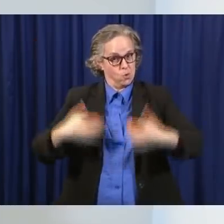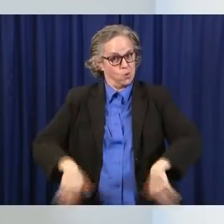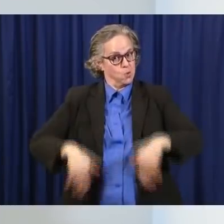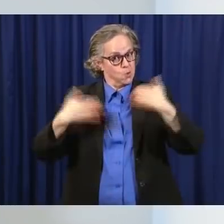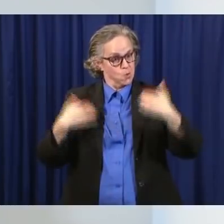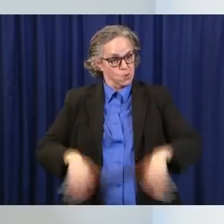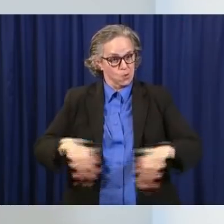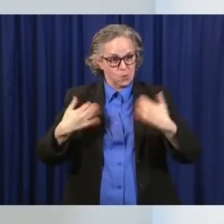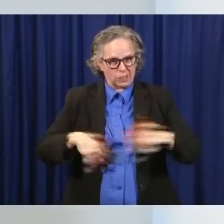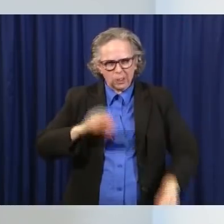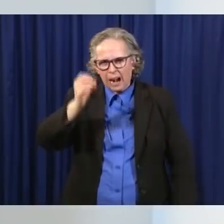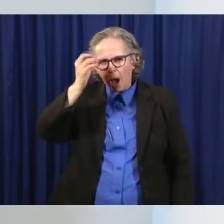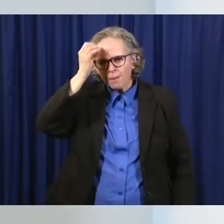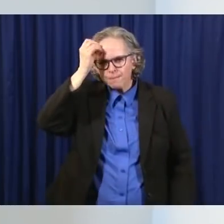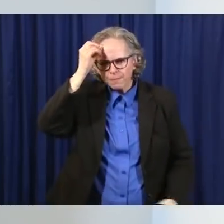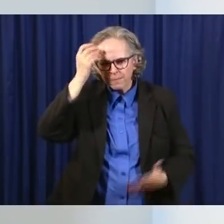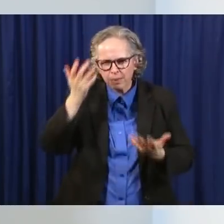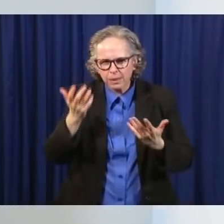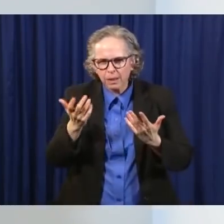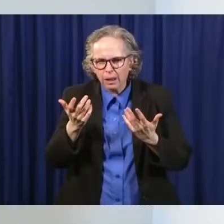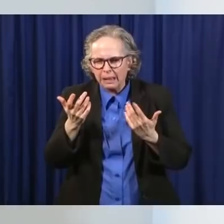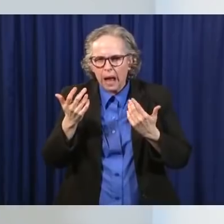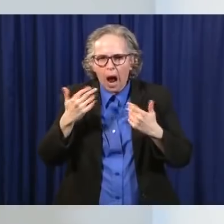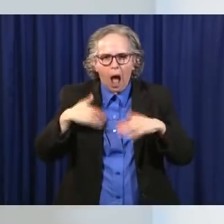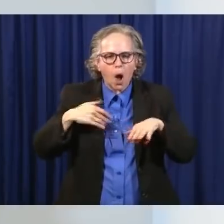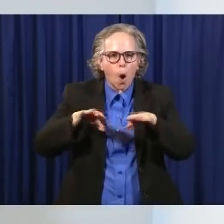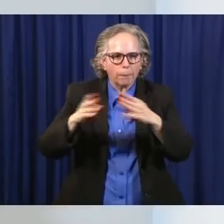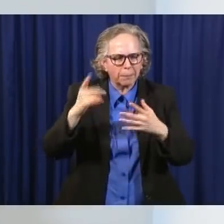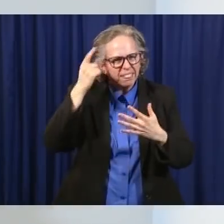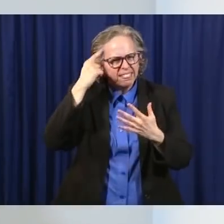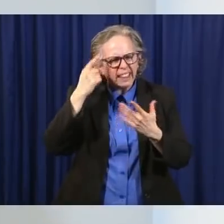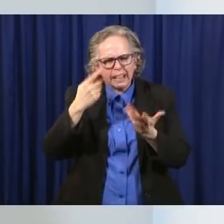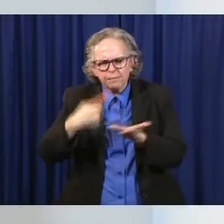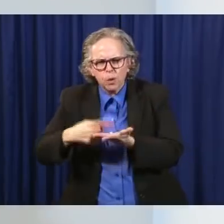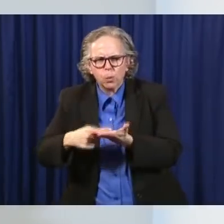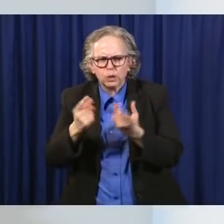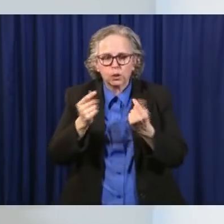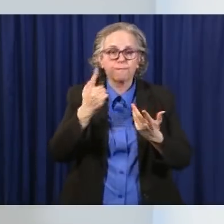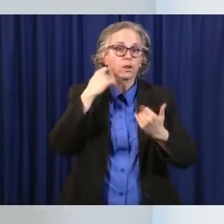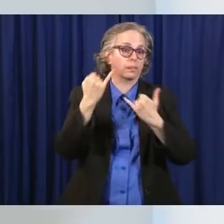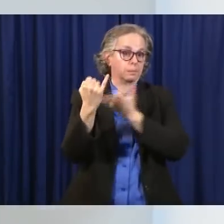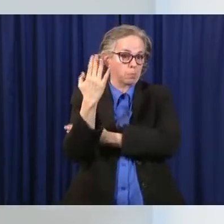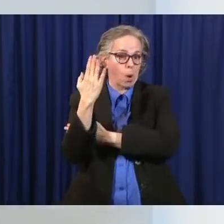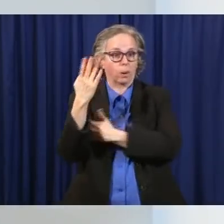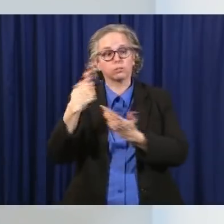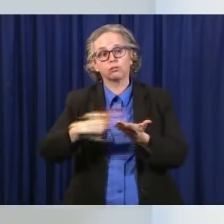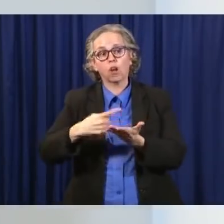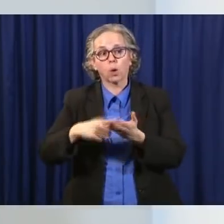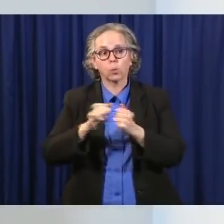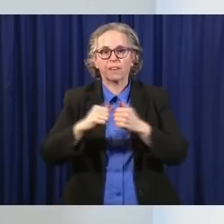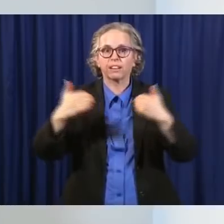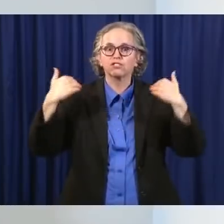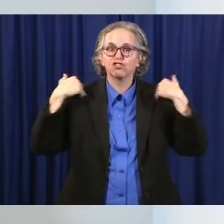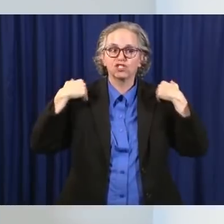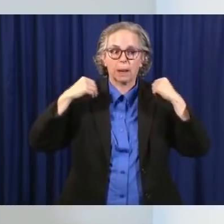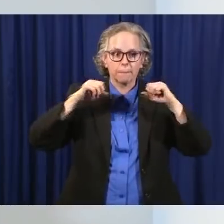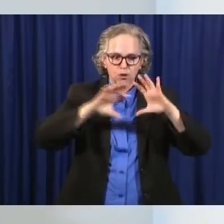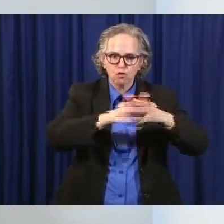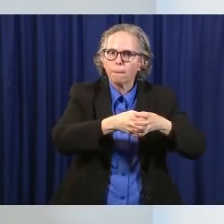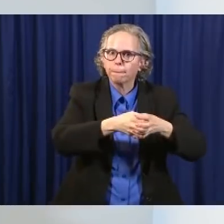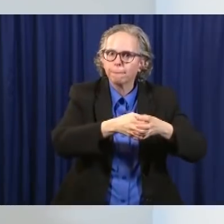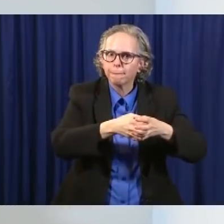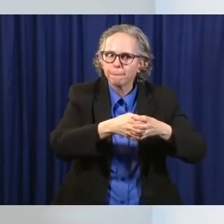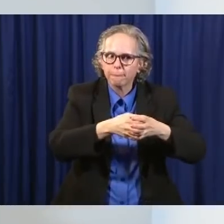that still remain closed. I know I was on a call this morning with the gyms and fitness center groups that are working with the health departments to talk